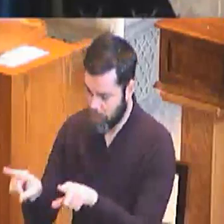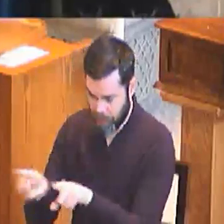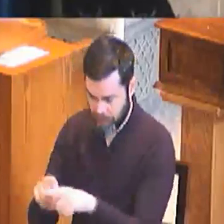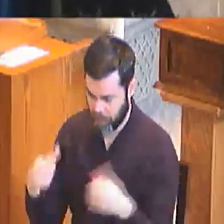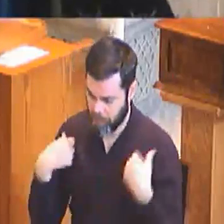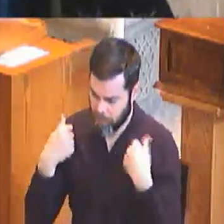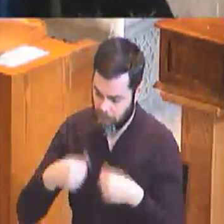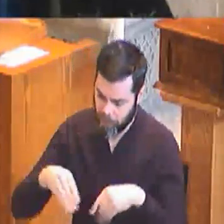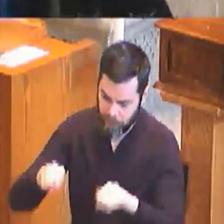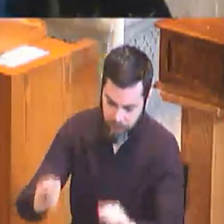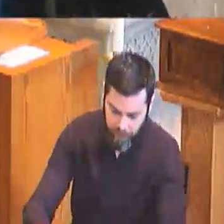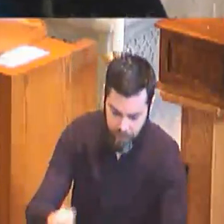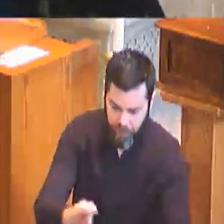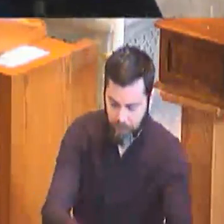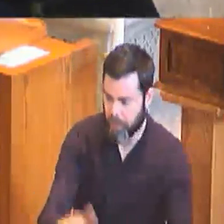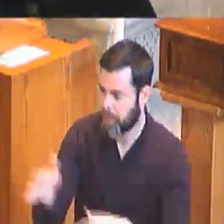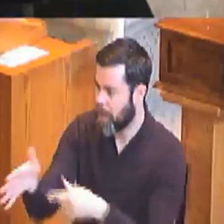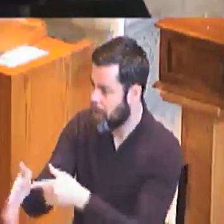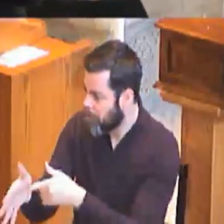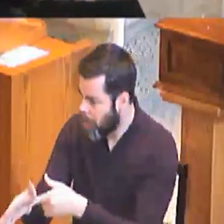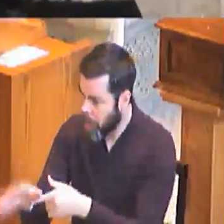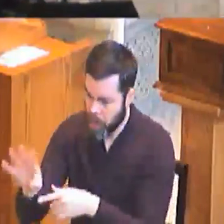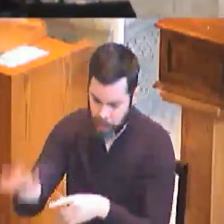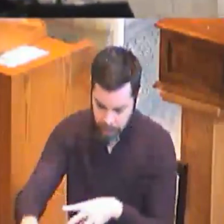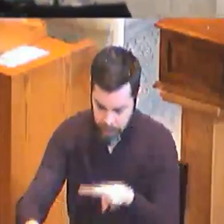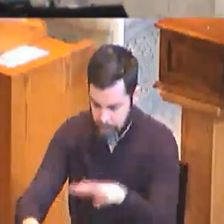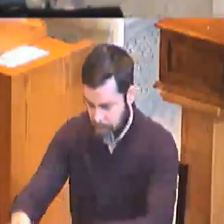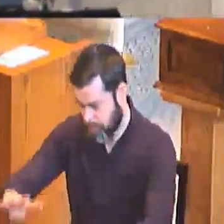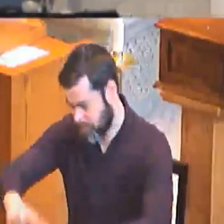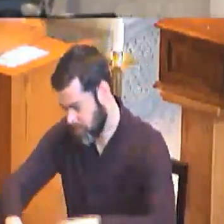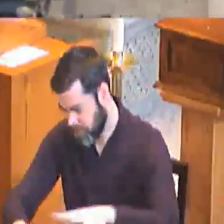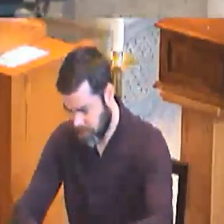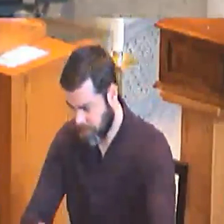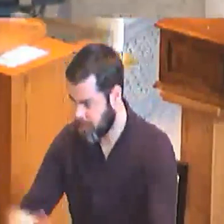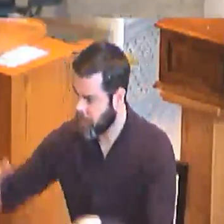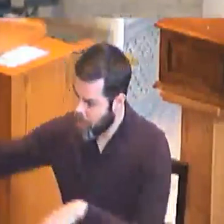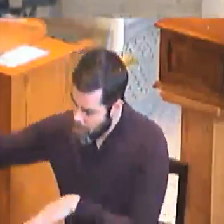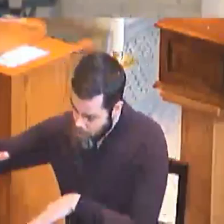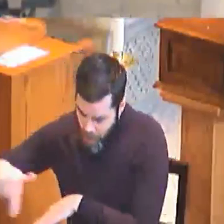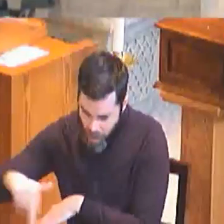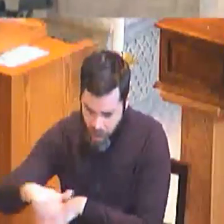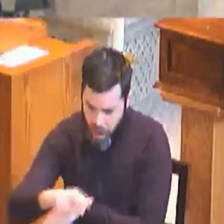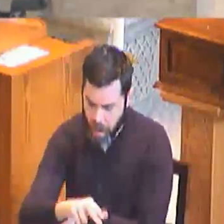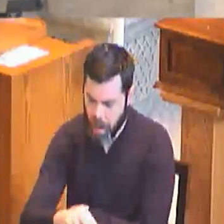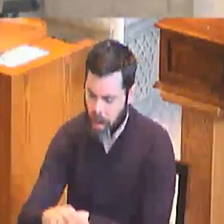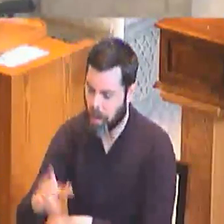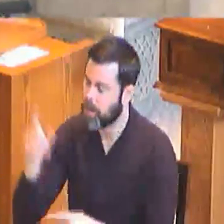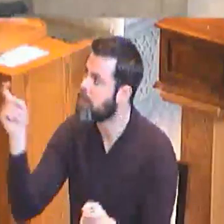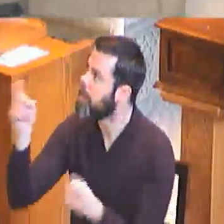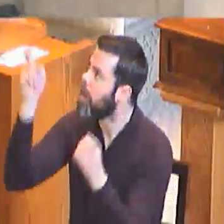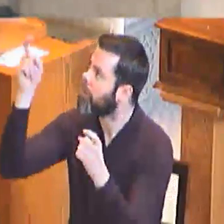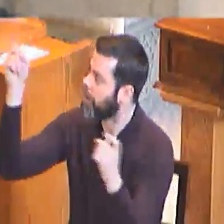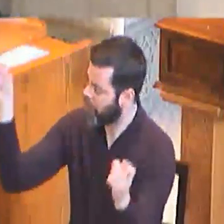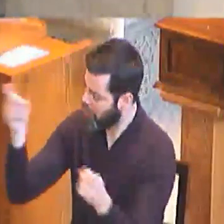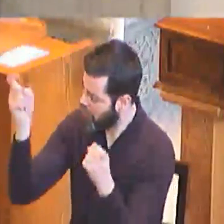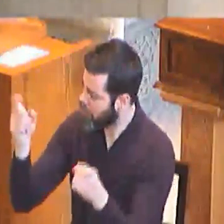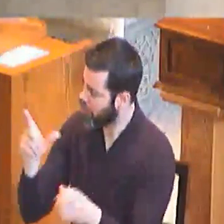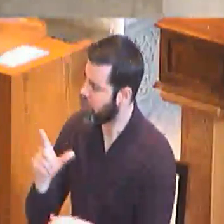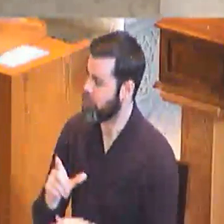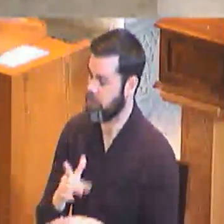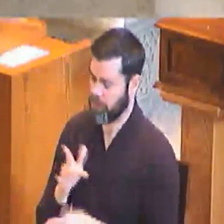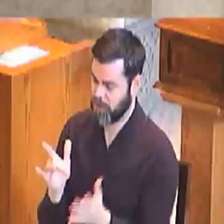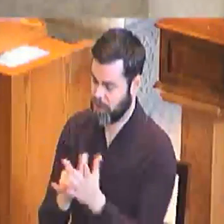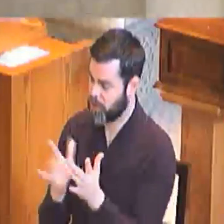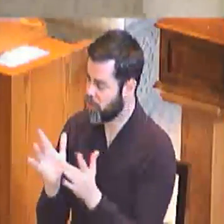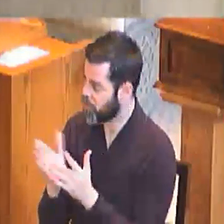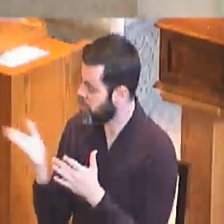who followed were shouting, "Hosanna, Hosanna. Blessed is he who comes in the name of the Lord. Blessed is the